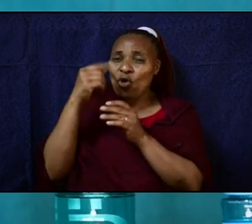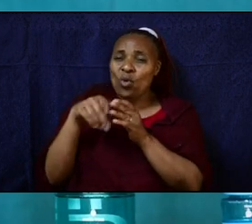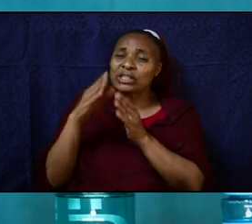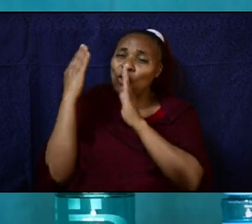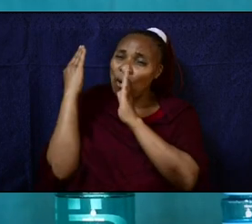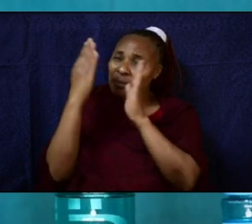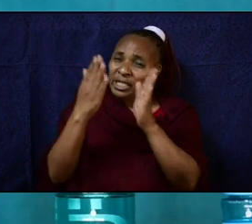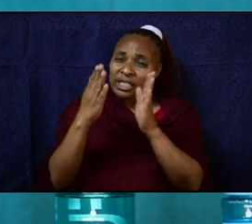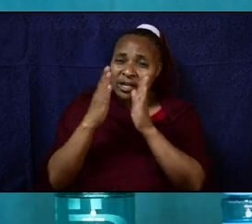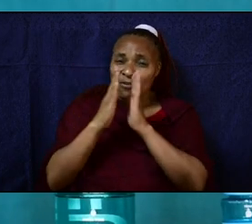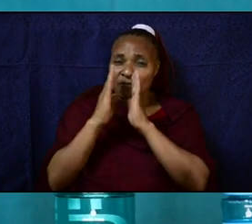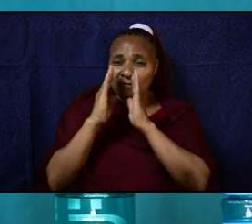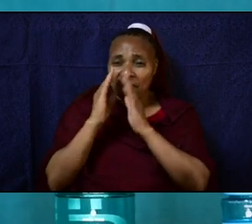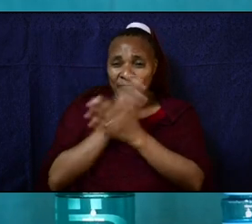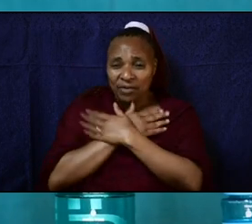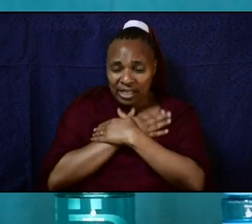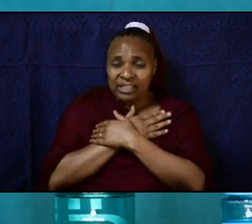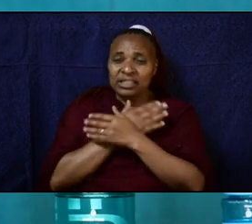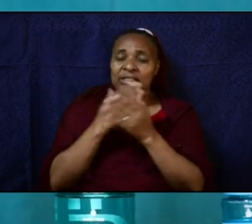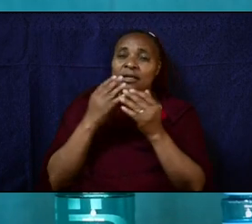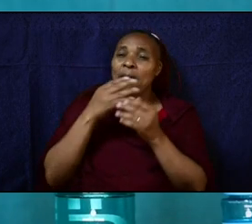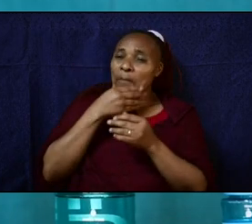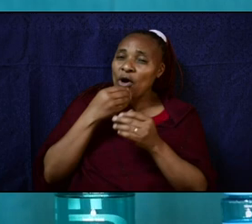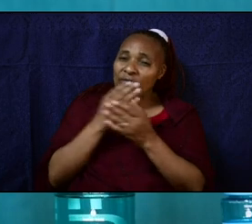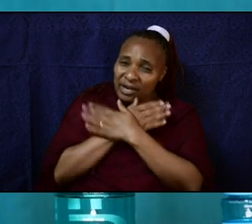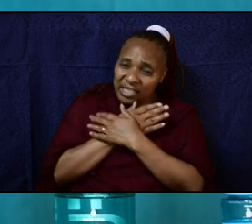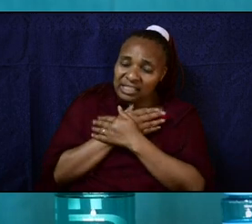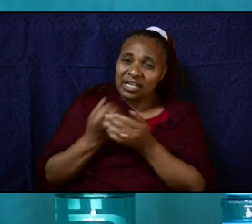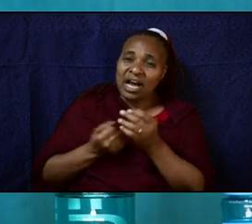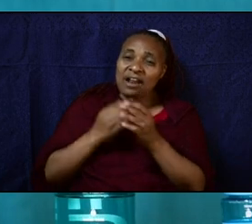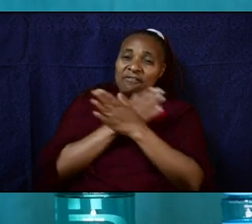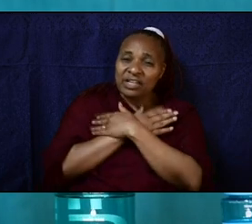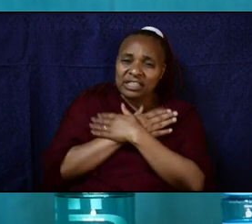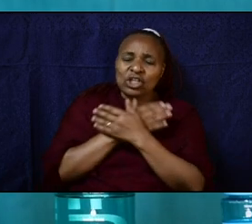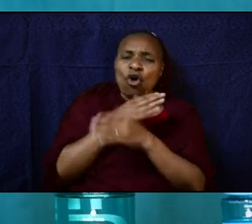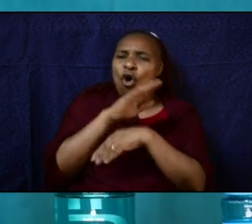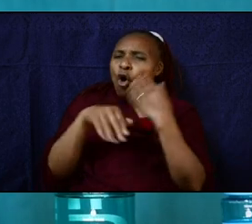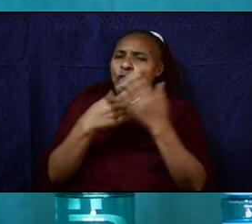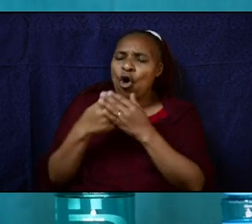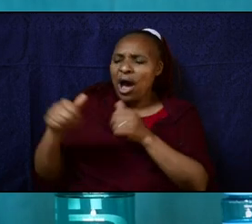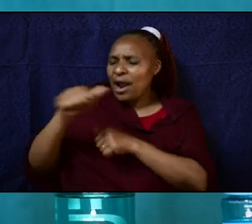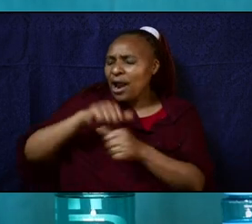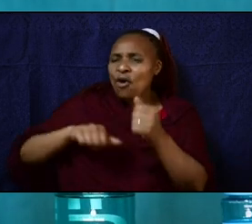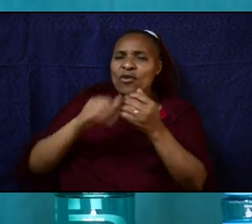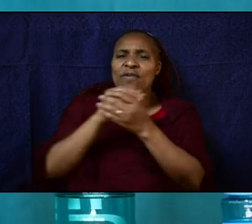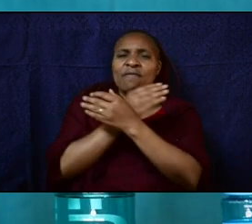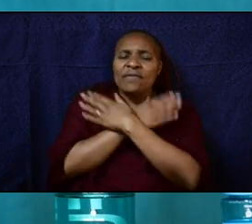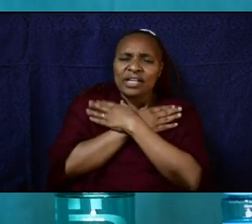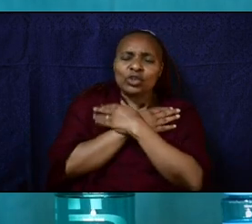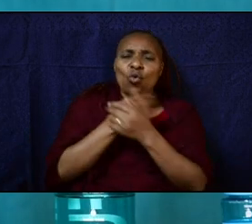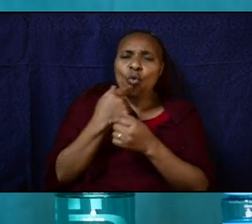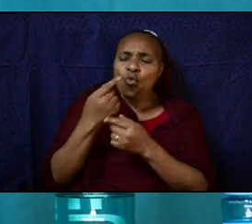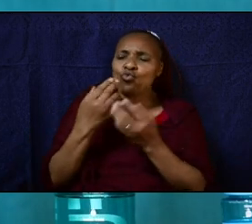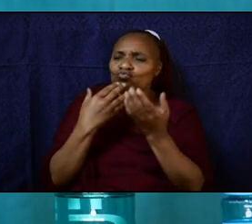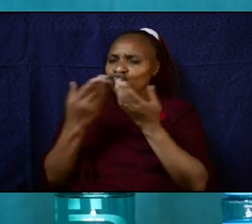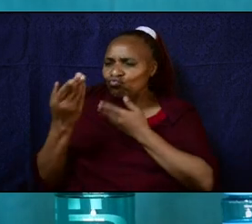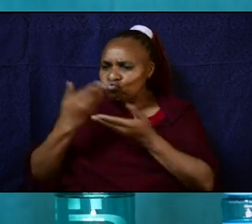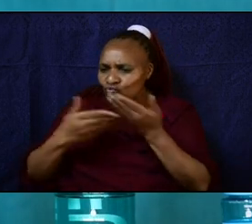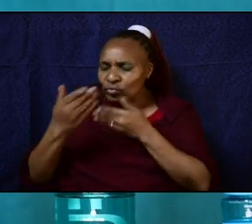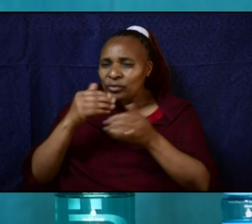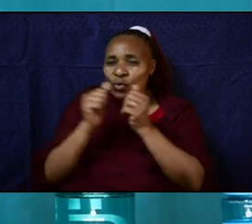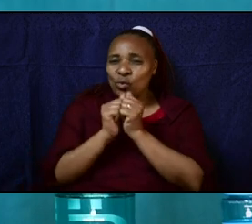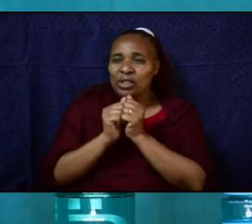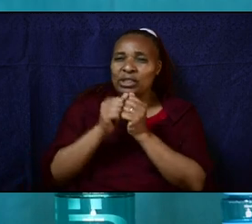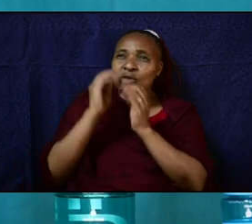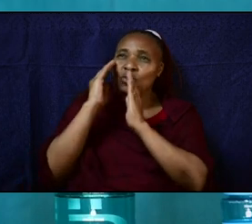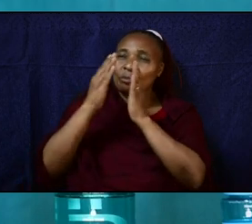your friends to the Lord. Commit your girlfriends, your boyfriends, the friends you keep around, all those people who you socialize with, commit them to the Lord, and He's